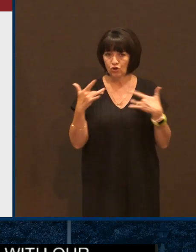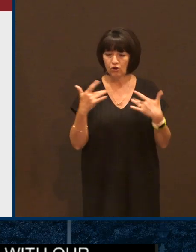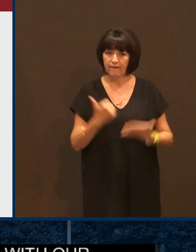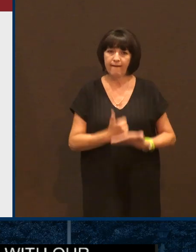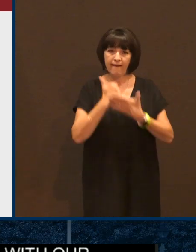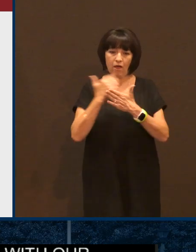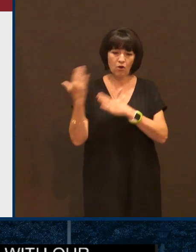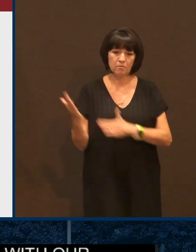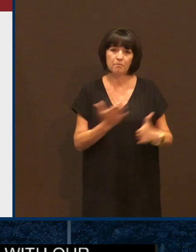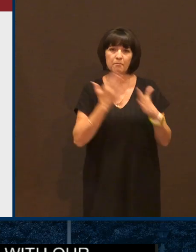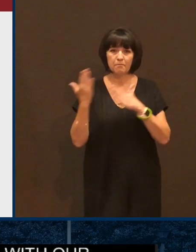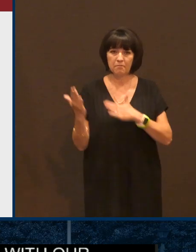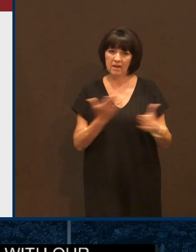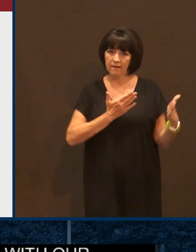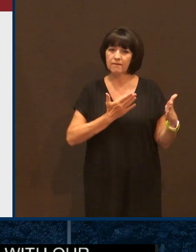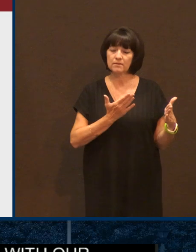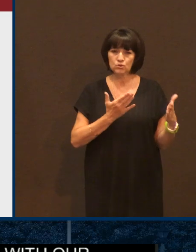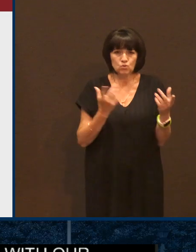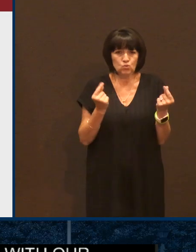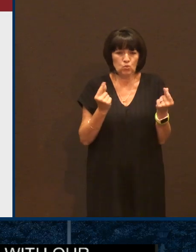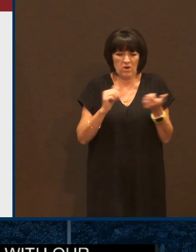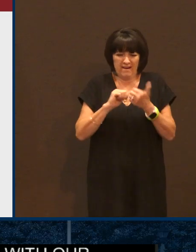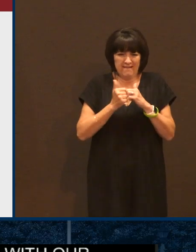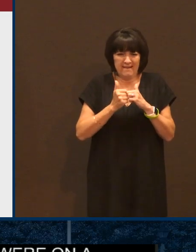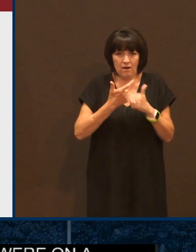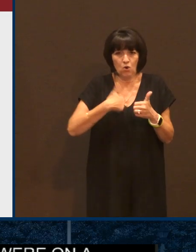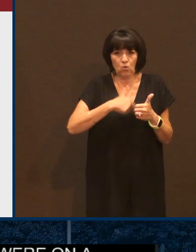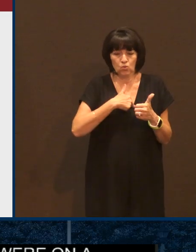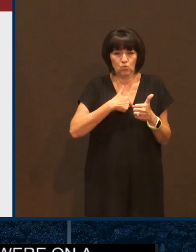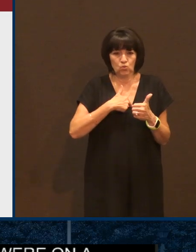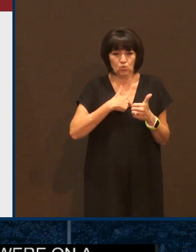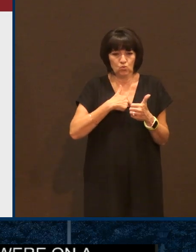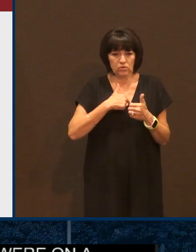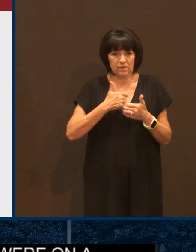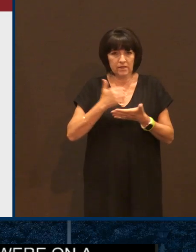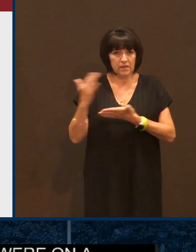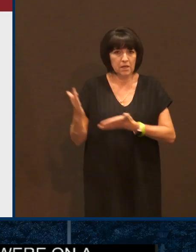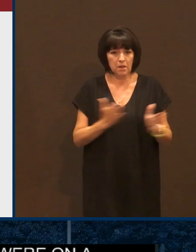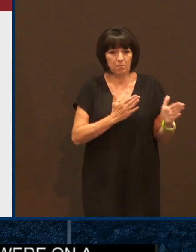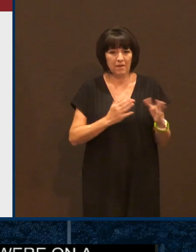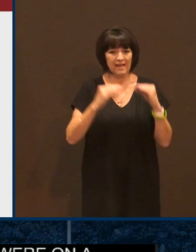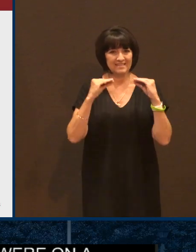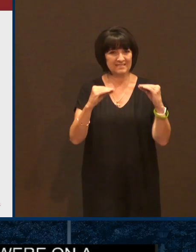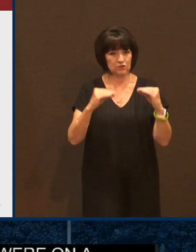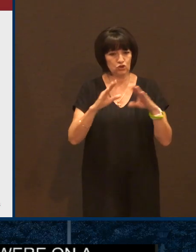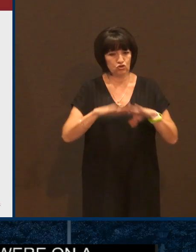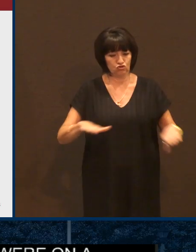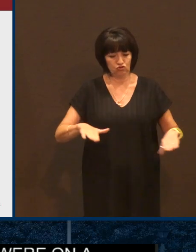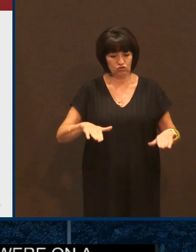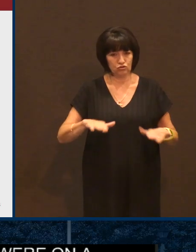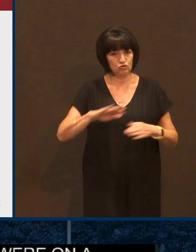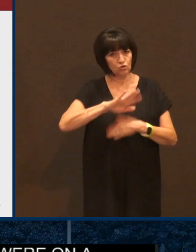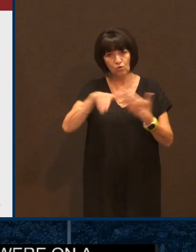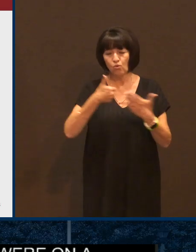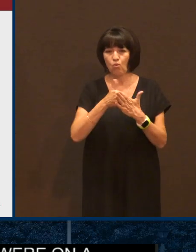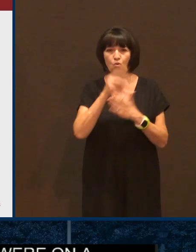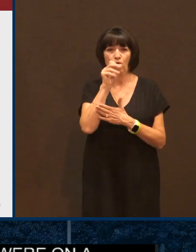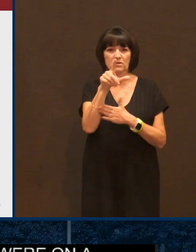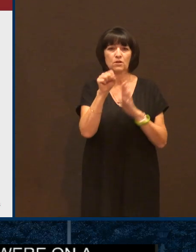various aspects of what we have as a tremendous task ahead of us. I'd also, though, like to be